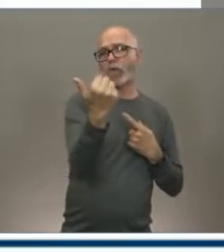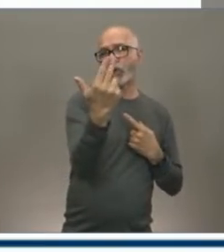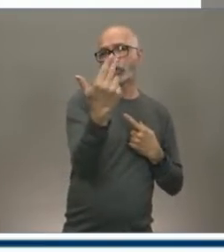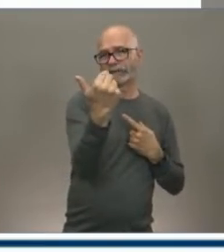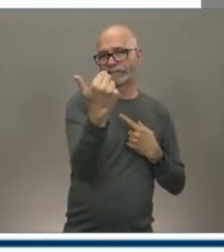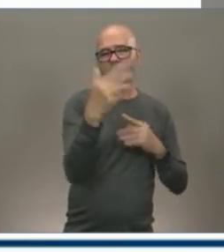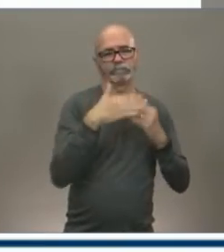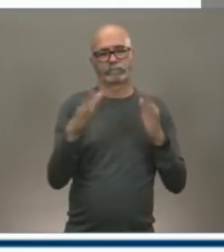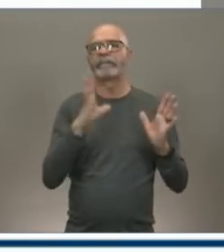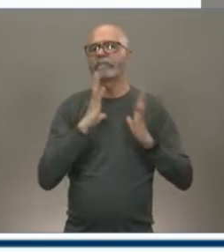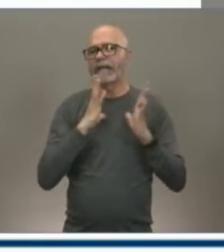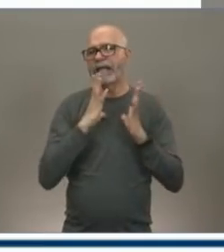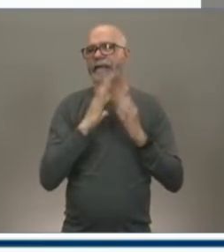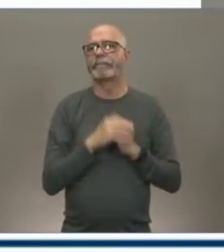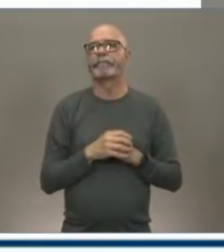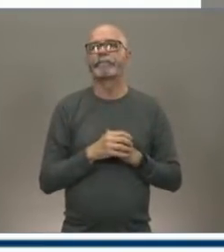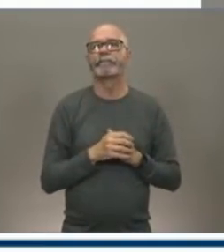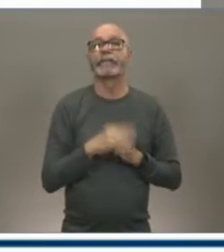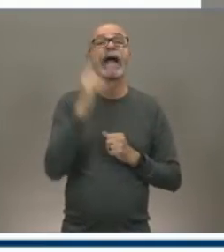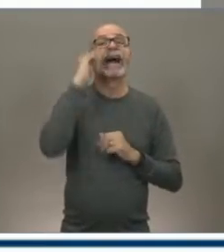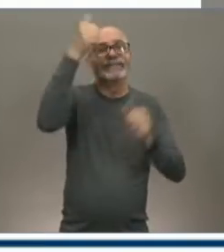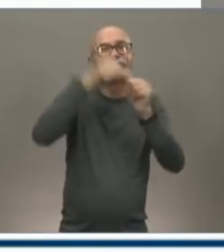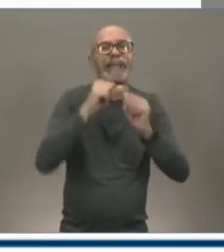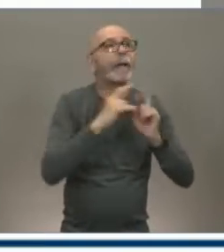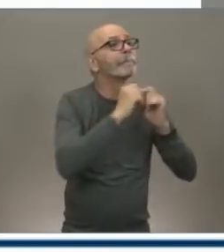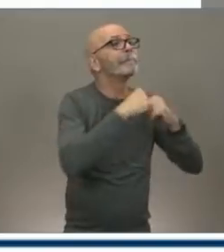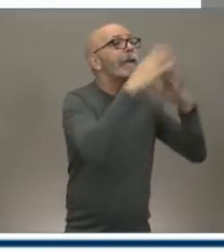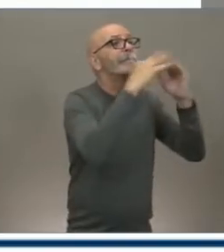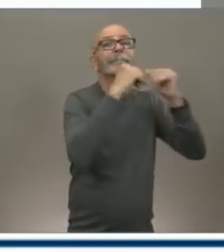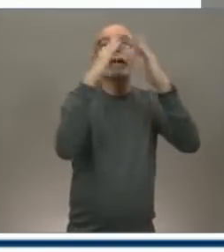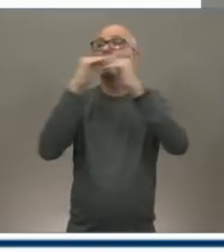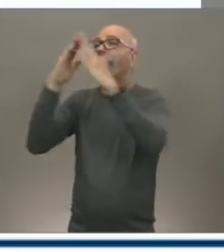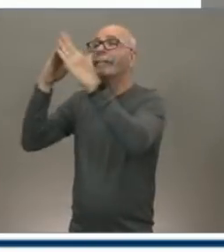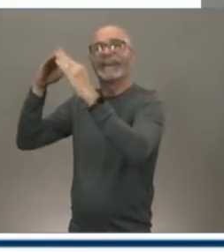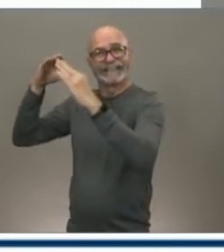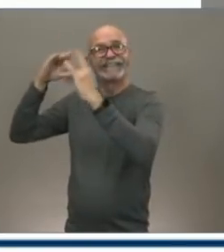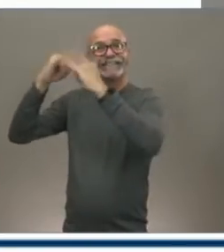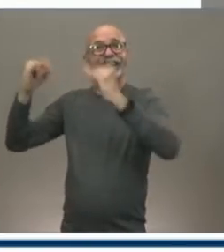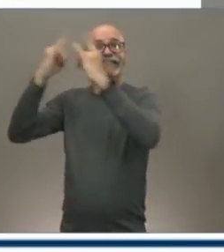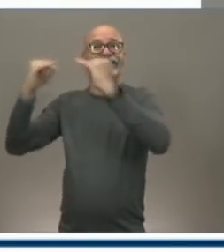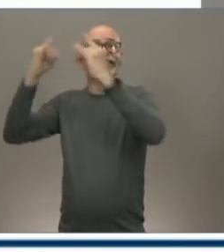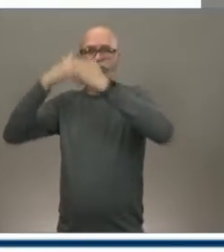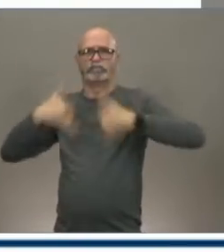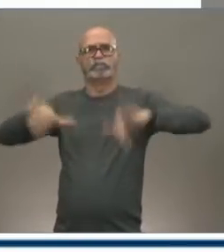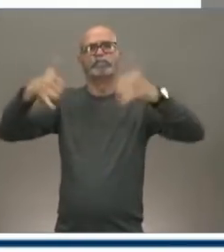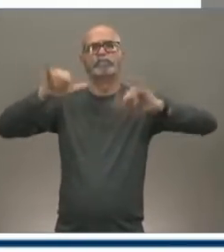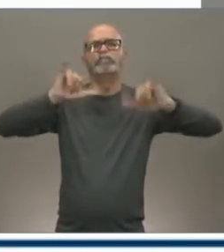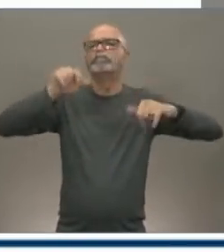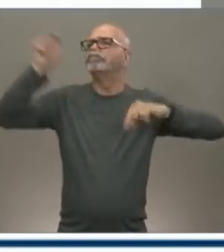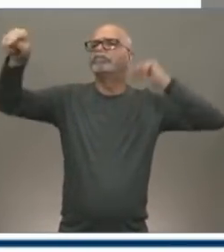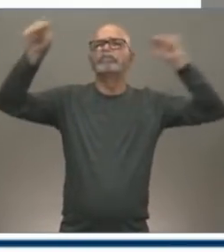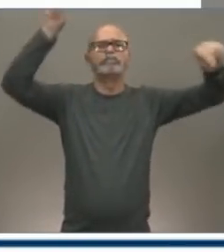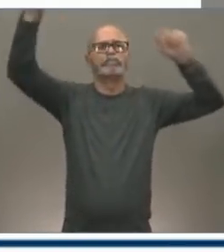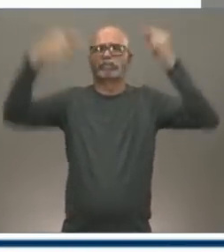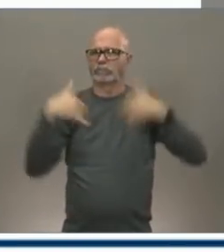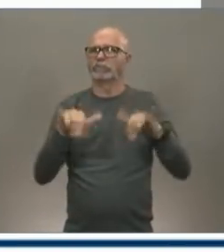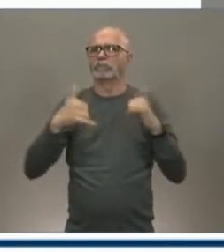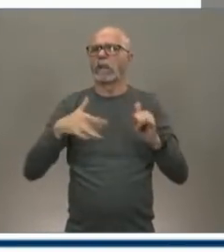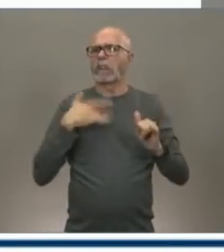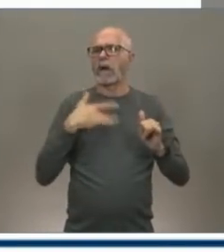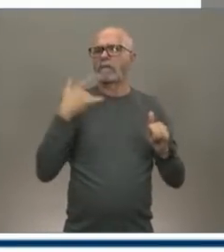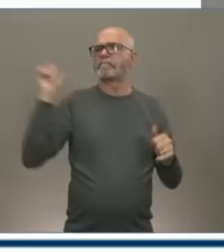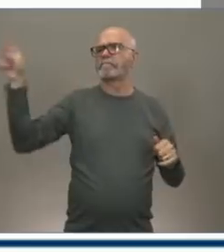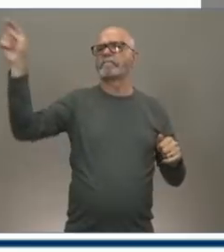pop-up testing sites are also moving around to different locations throughout this week and next week, and we're working with the operators and